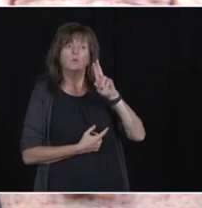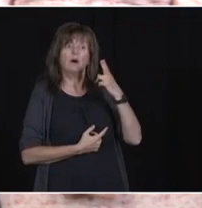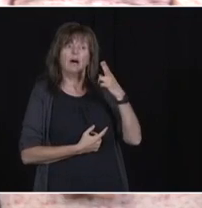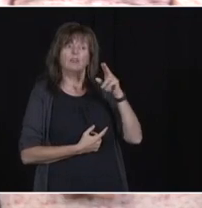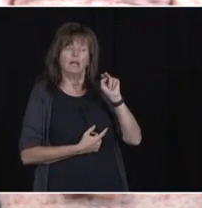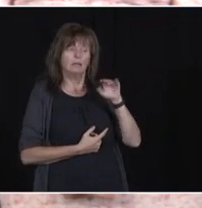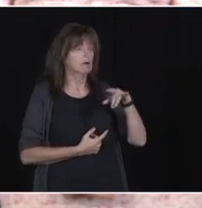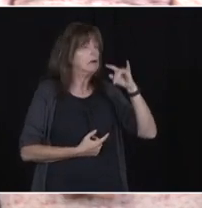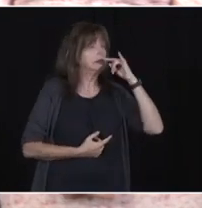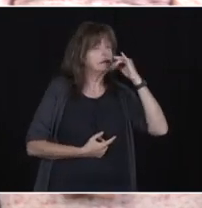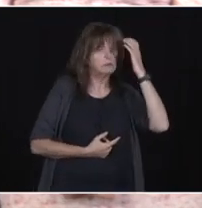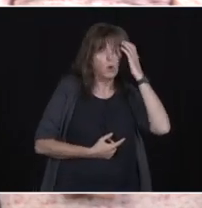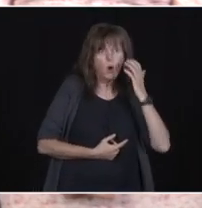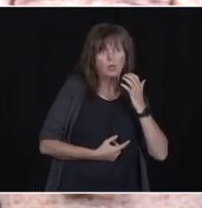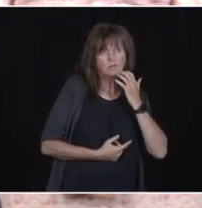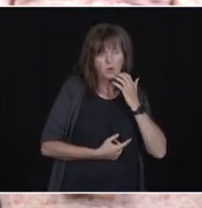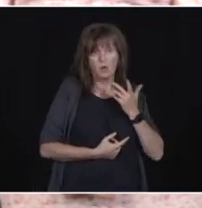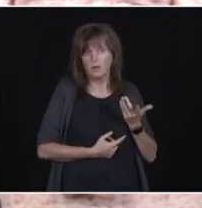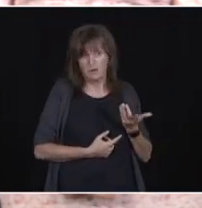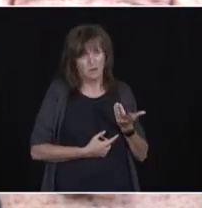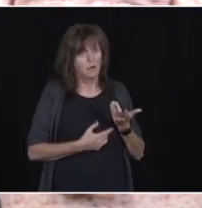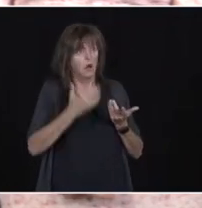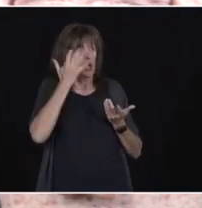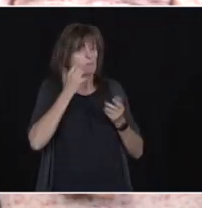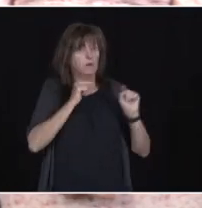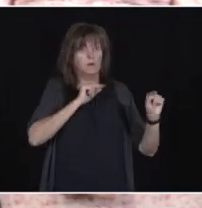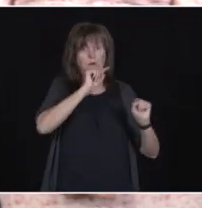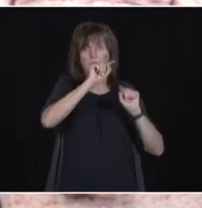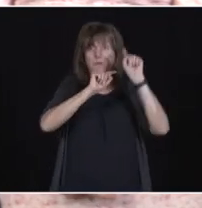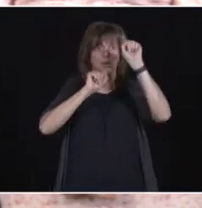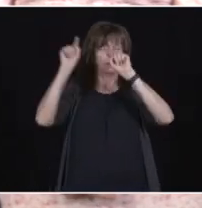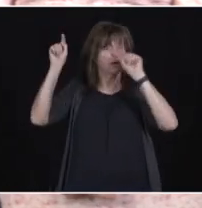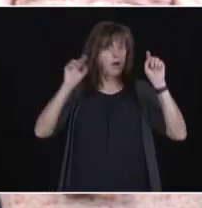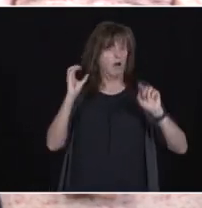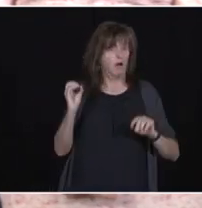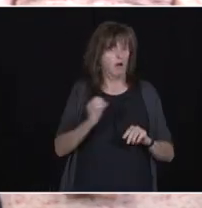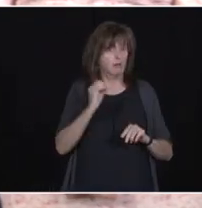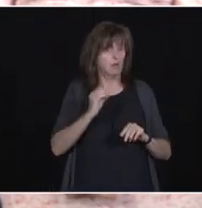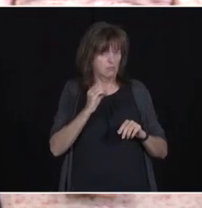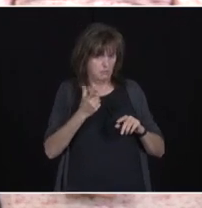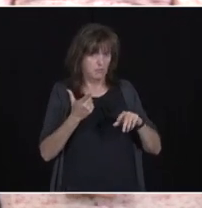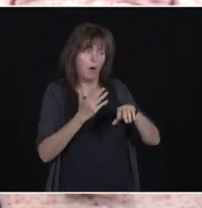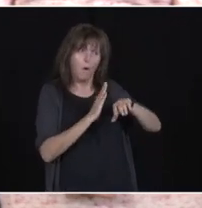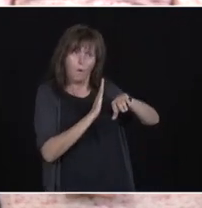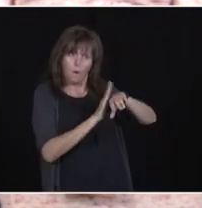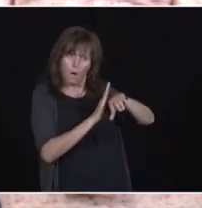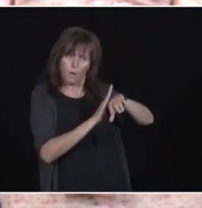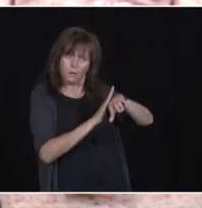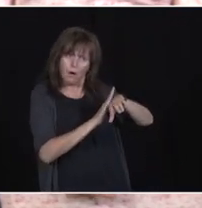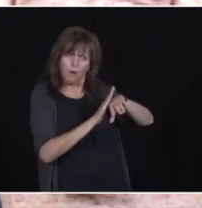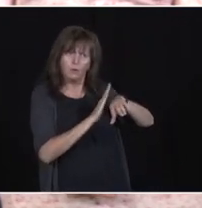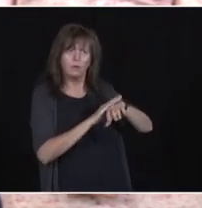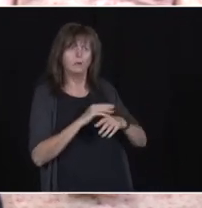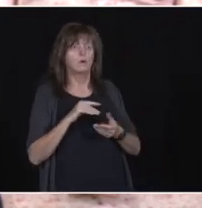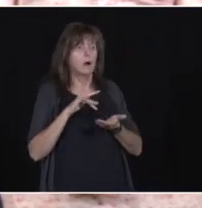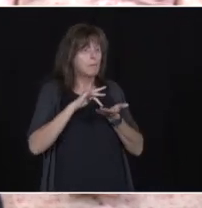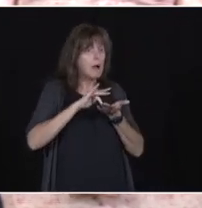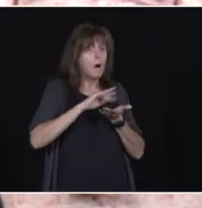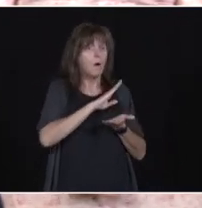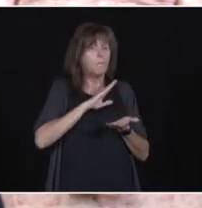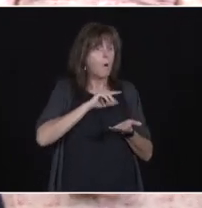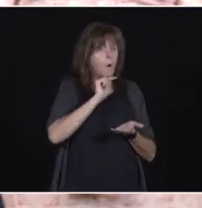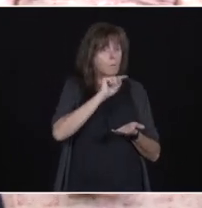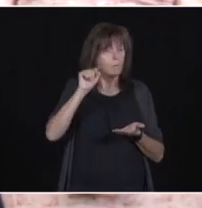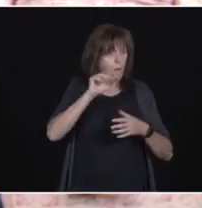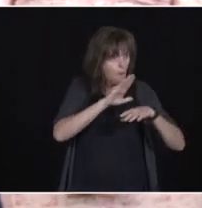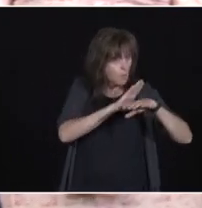throughout the province, consulting with the boards. So they're the experts when it comes to health, and I highly recommend that we